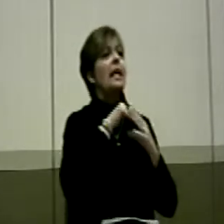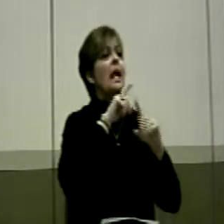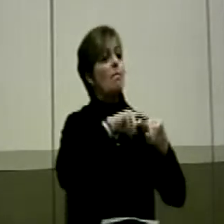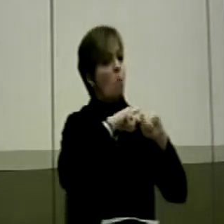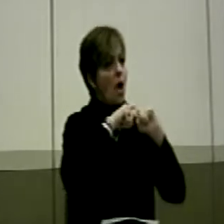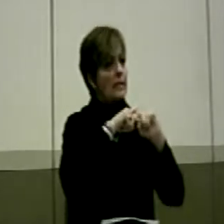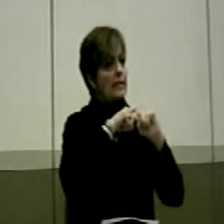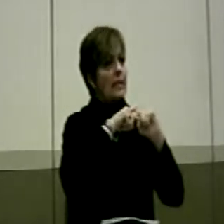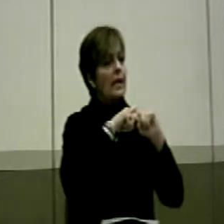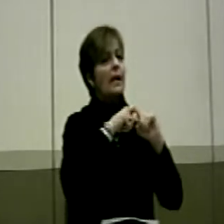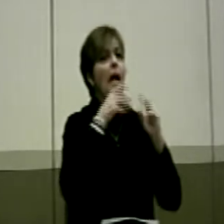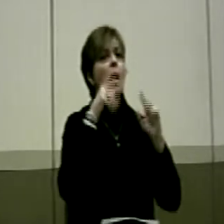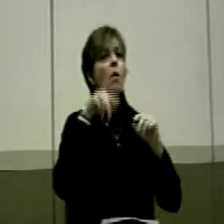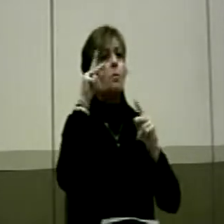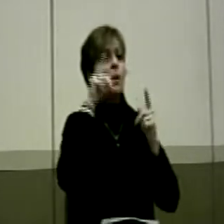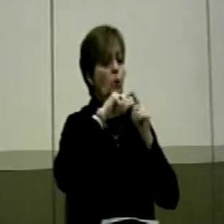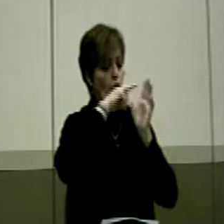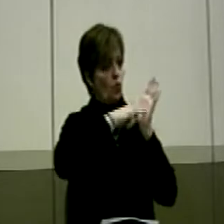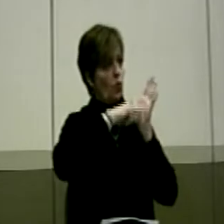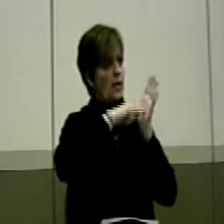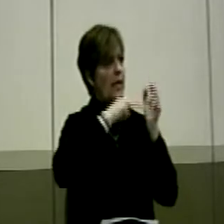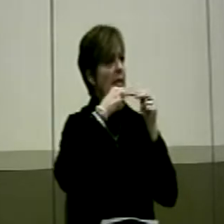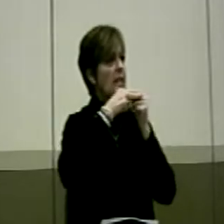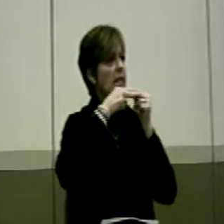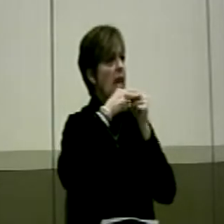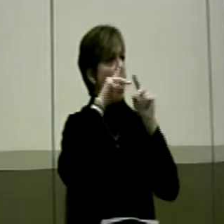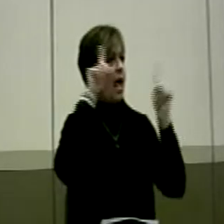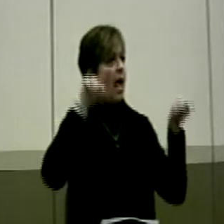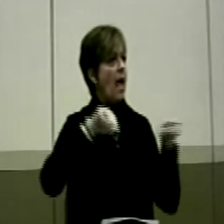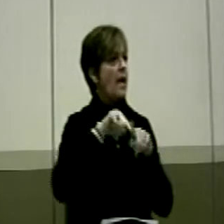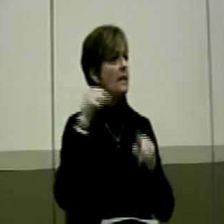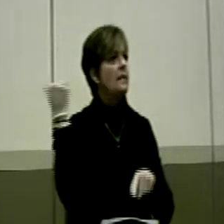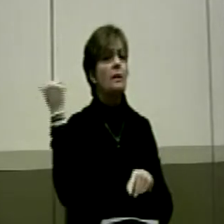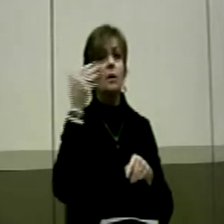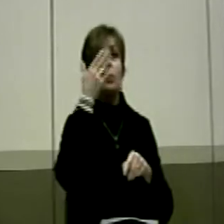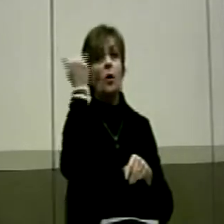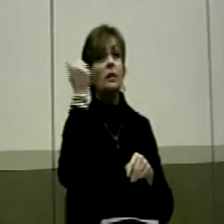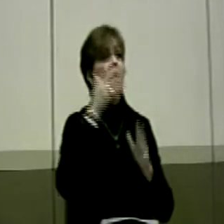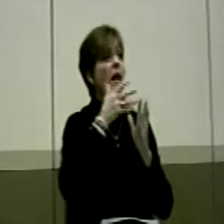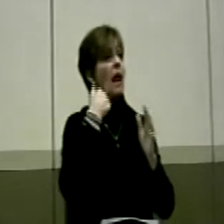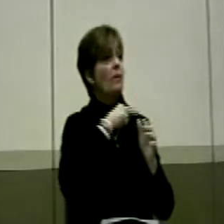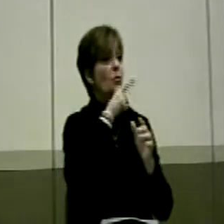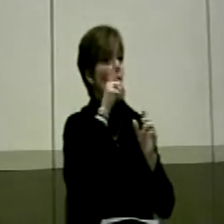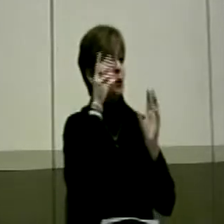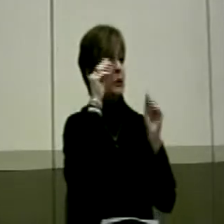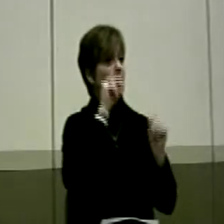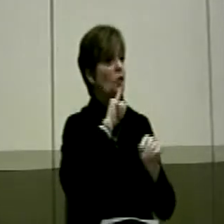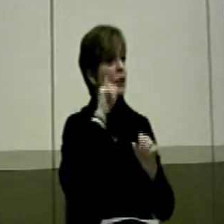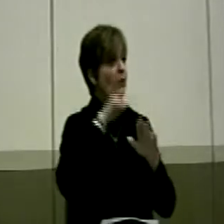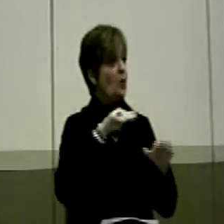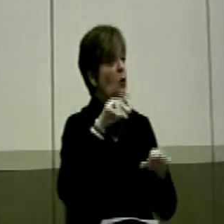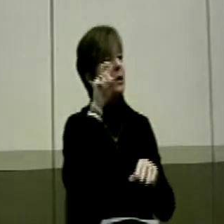slide, because a lot of us who are teaching deaf children need to remember to do that, because